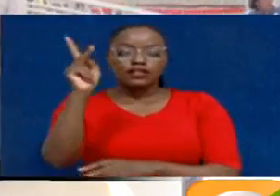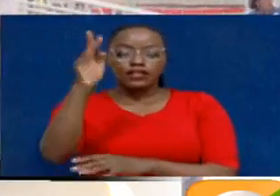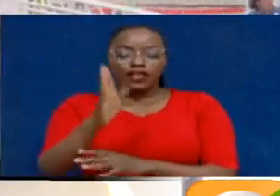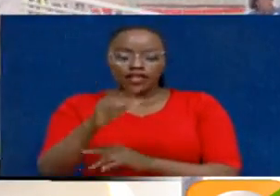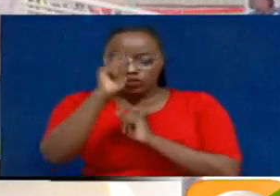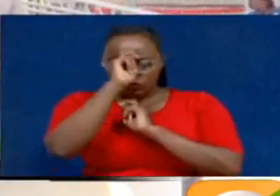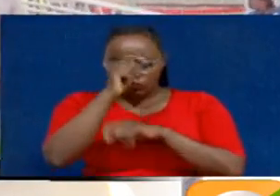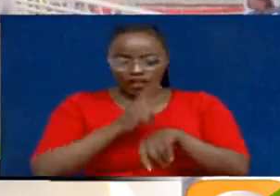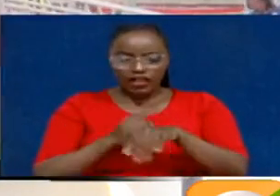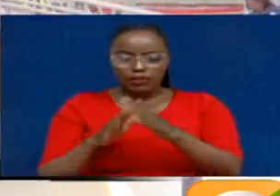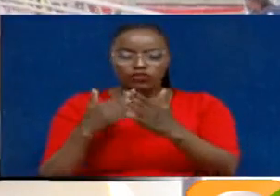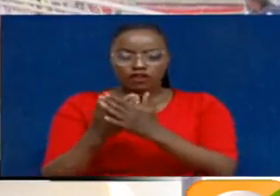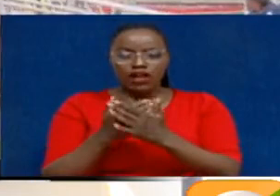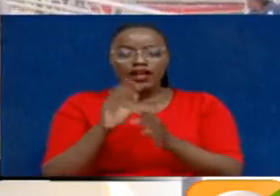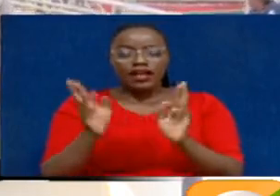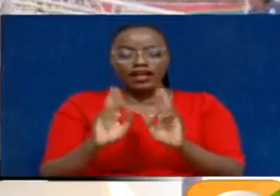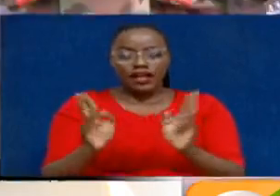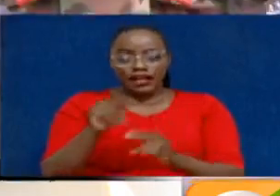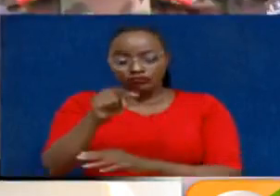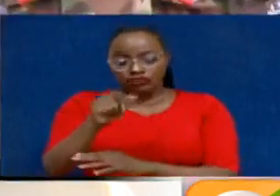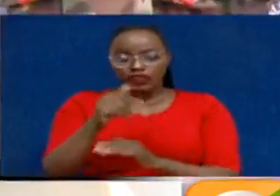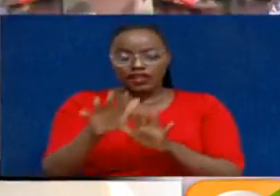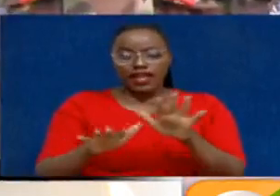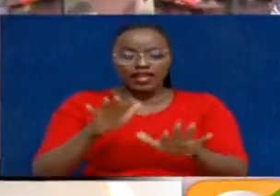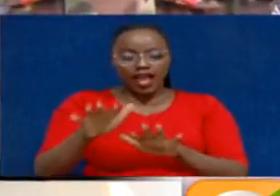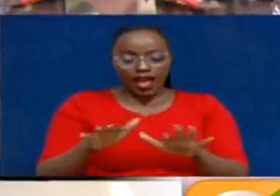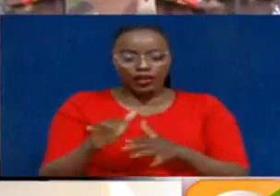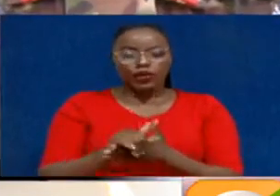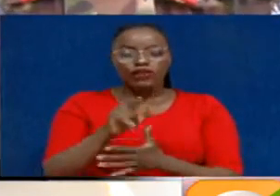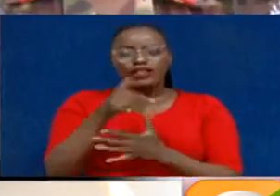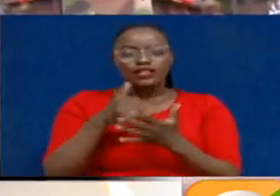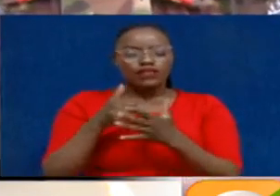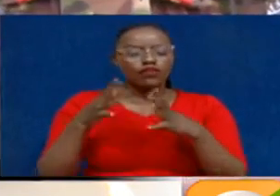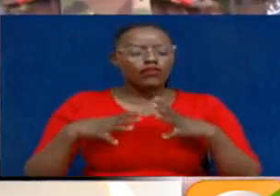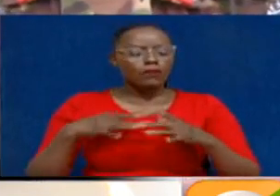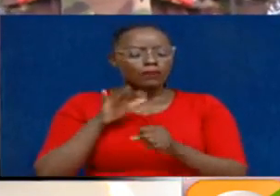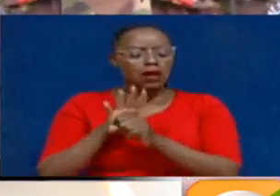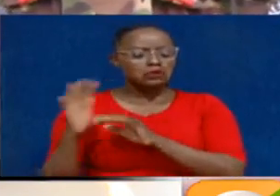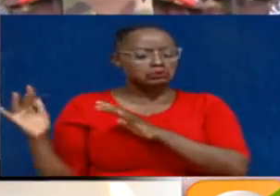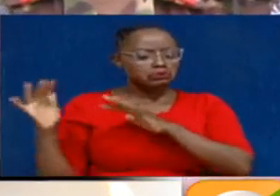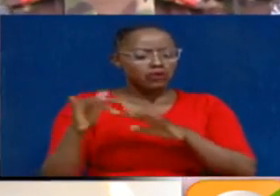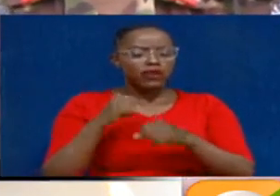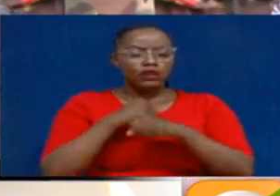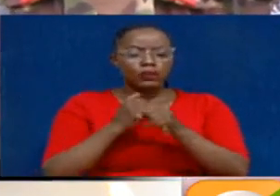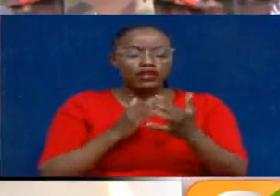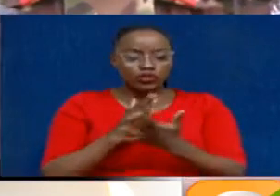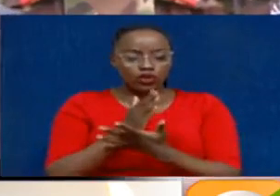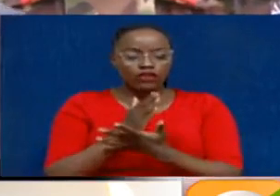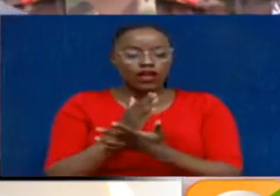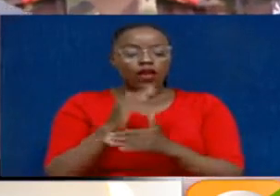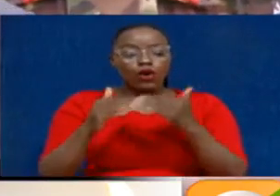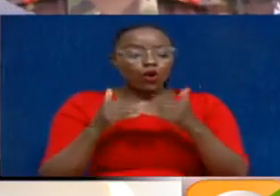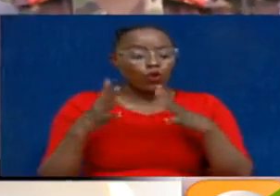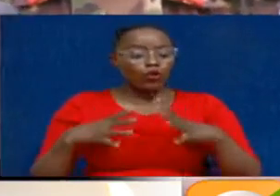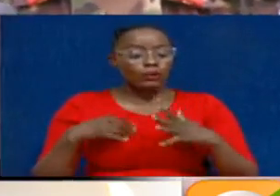Kenya kuheshimu saa ya kuwasili na kuwa tayari kwenye uwanja huo. This is a ceremony that involves a lot of people, and we want to make sure that no one